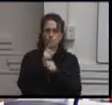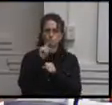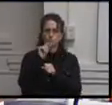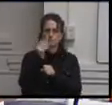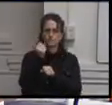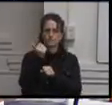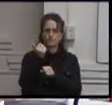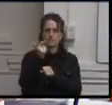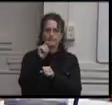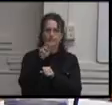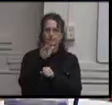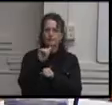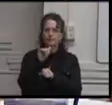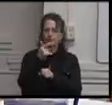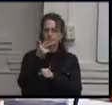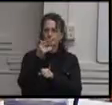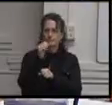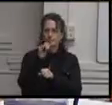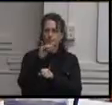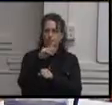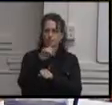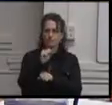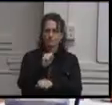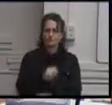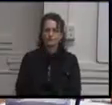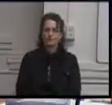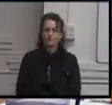So Larry Hames is up.